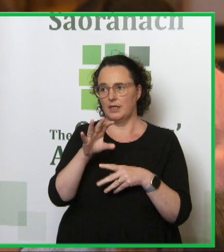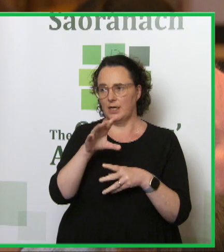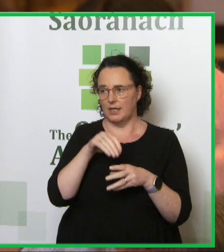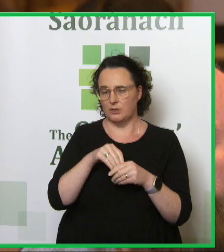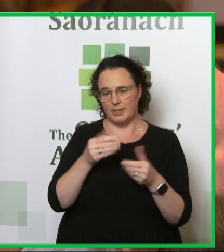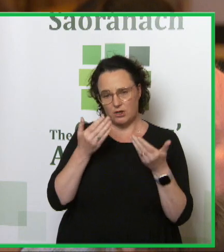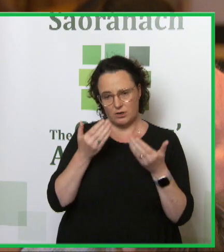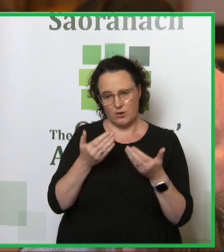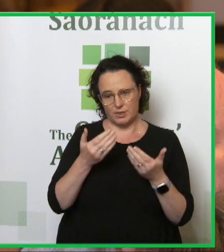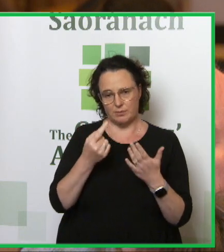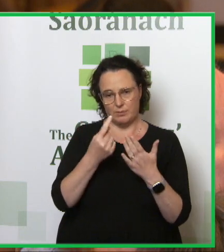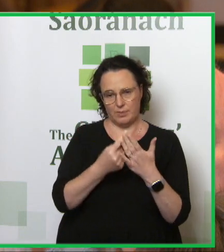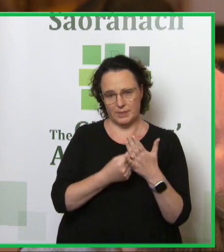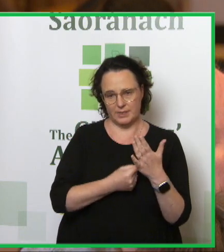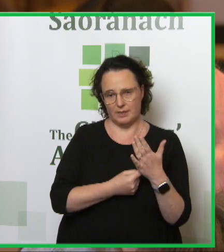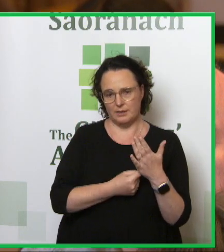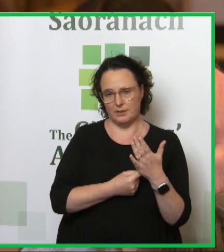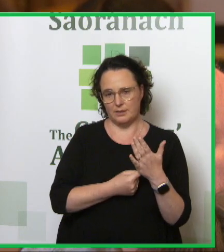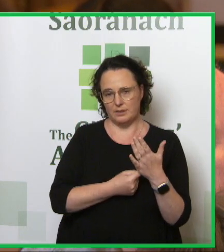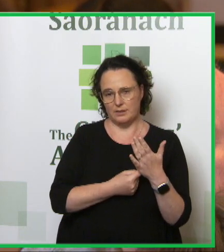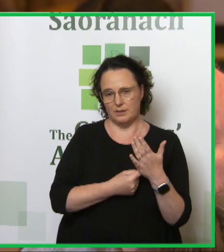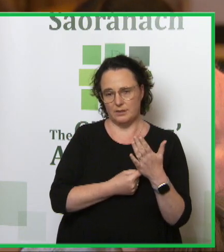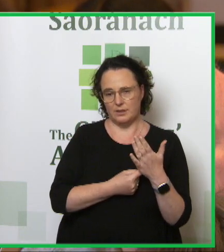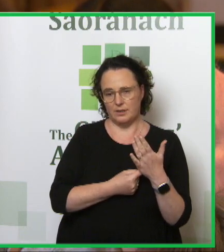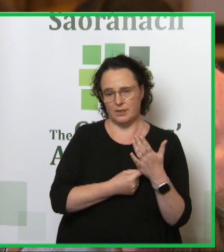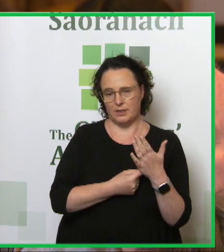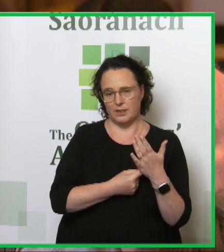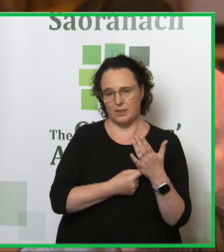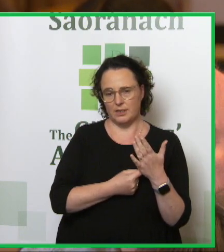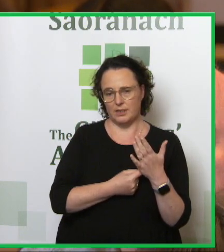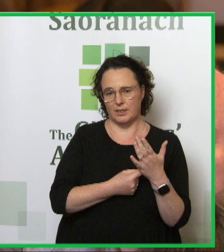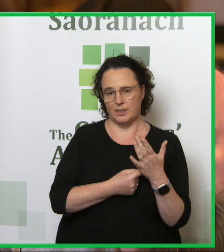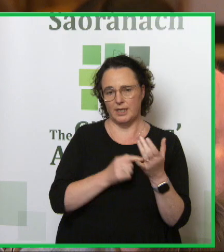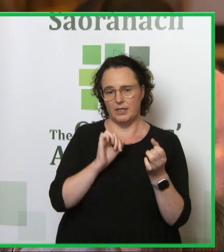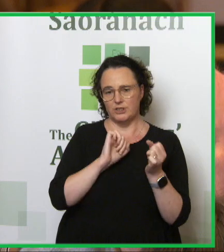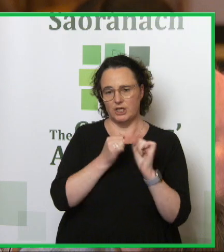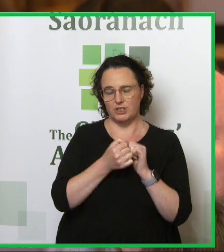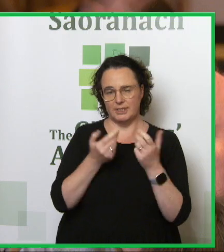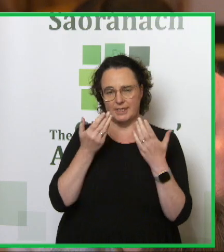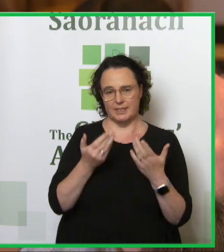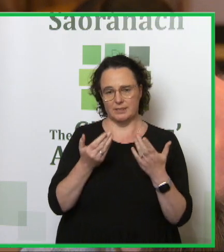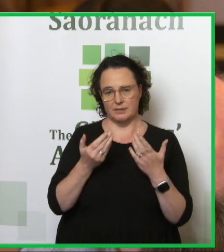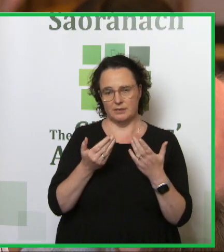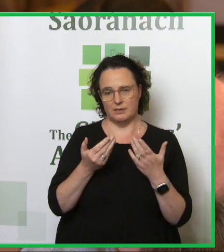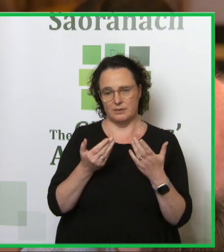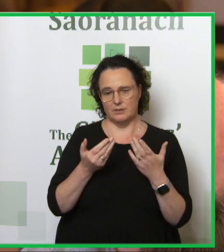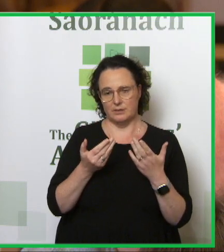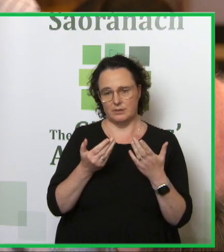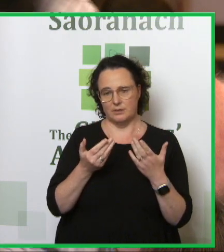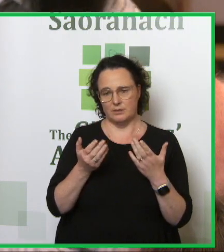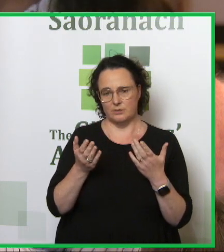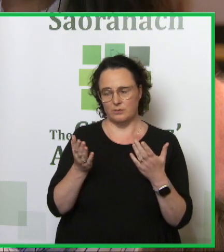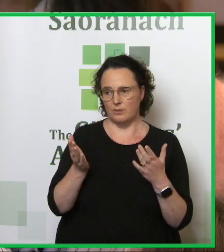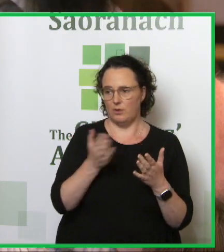current policy, like the cannabis legal, like changing the existing one, the status quo to all uniform